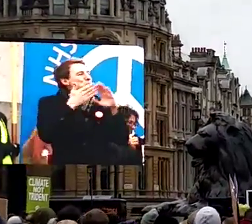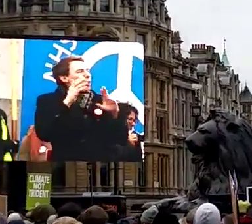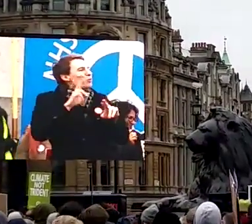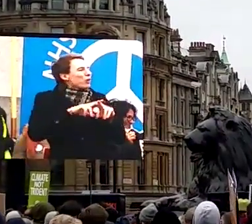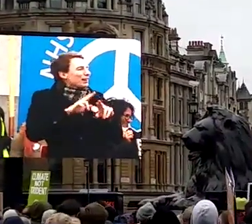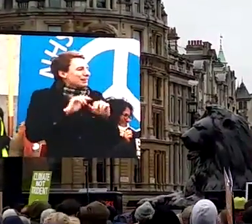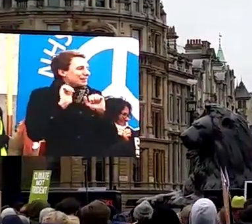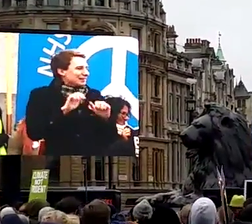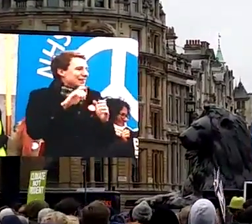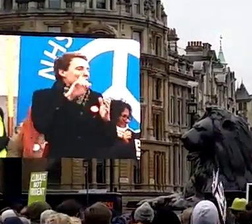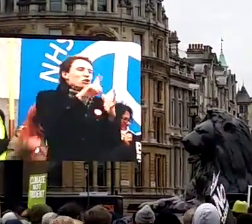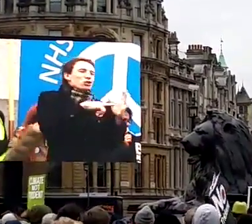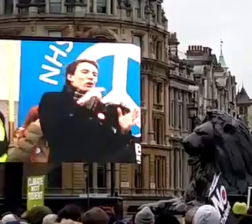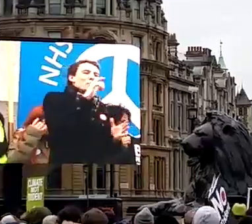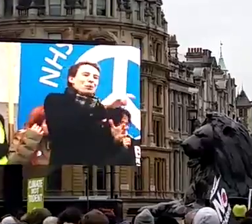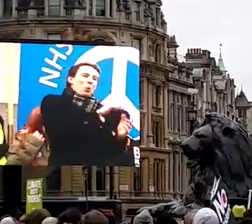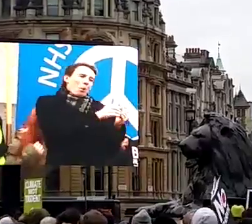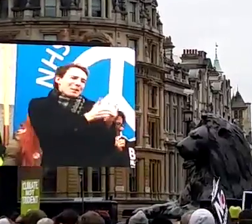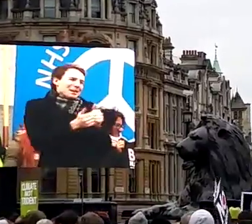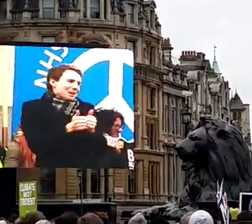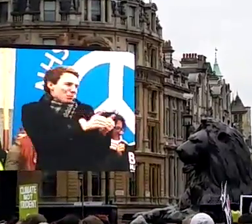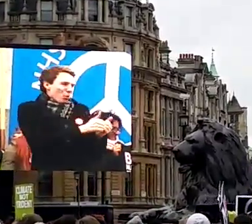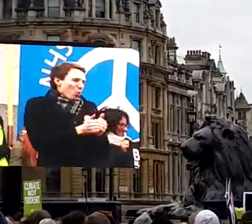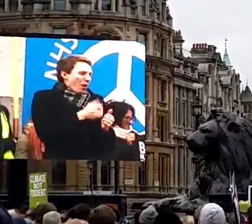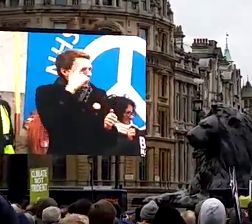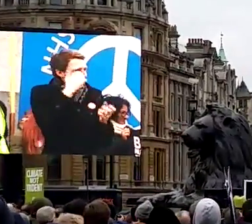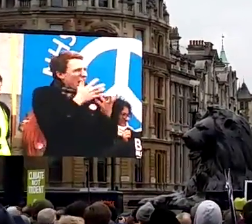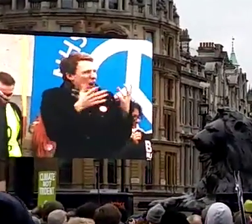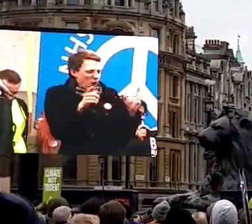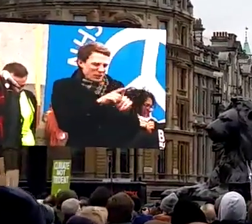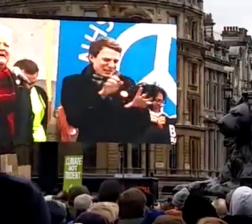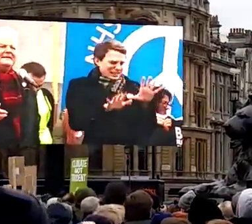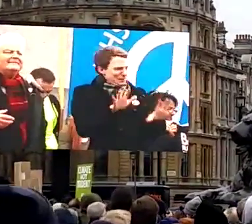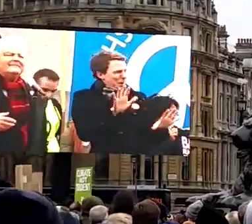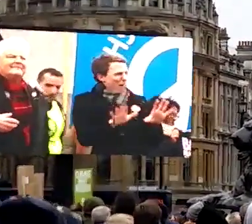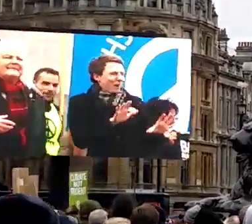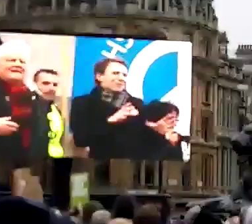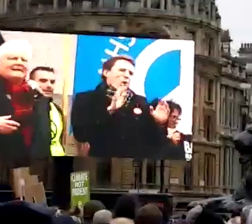Jeremy Corbyn. Let me give them a cheer as well, both of them.